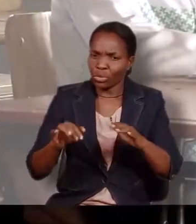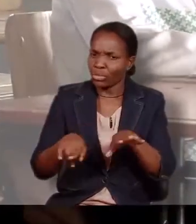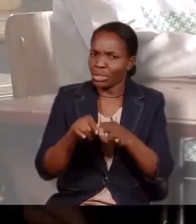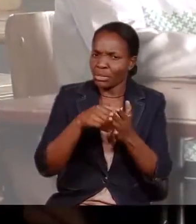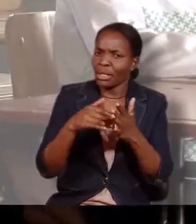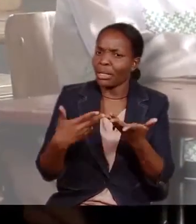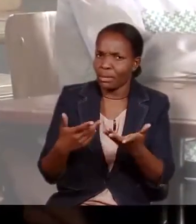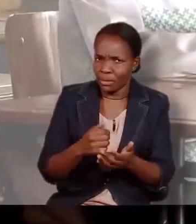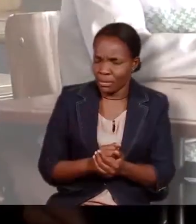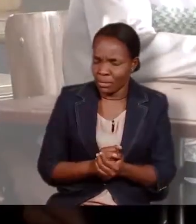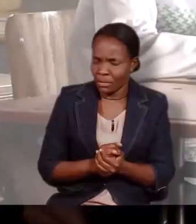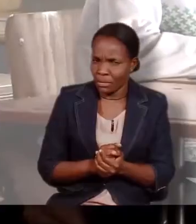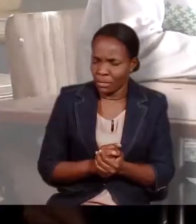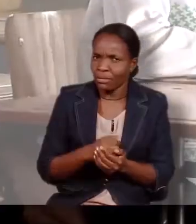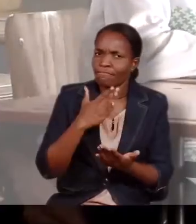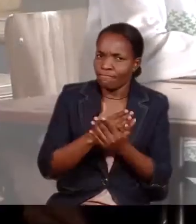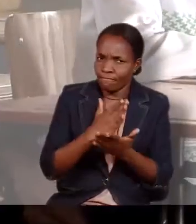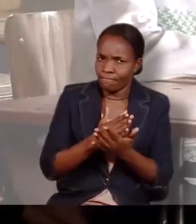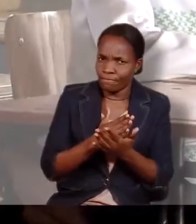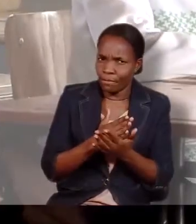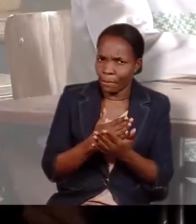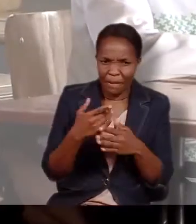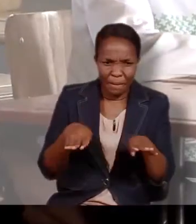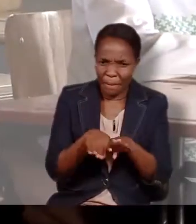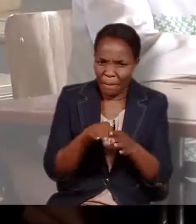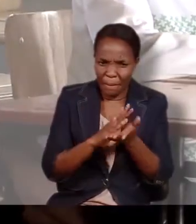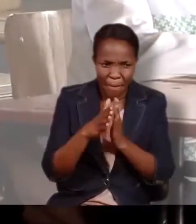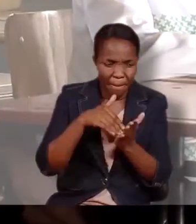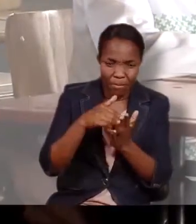course, it did not make them weak as individuals,